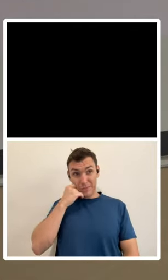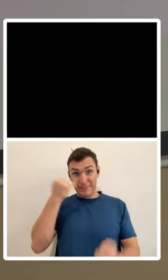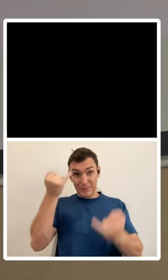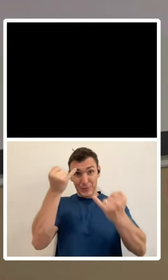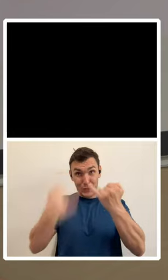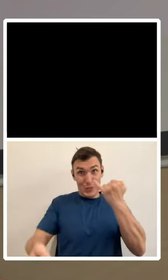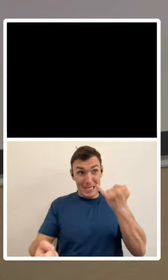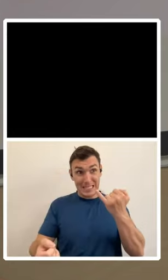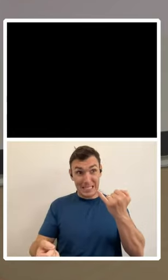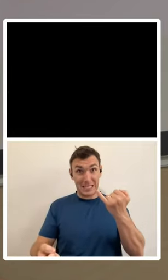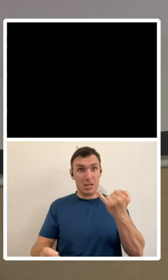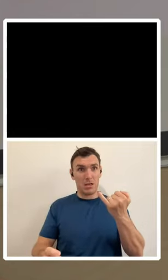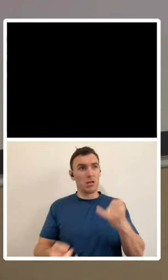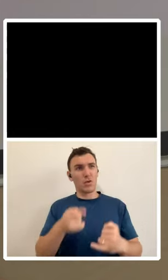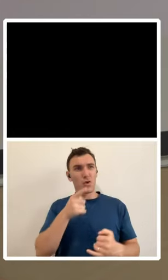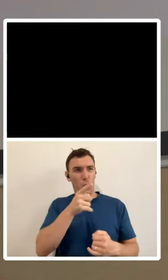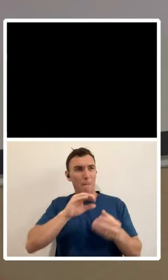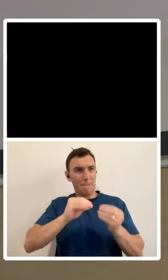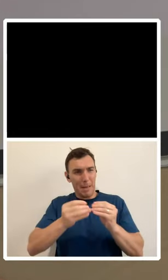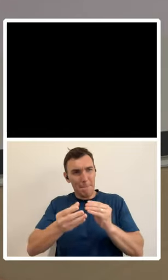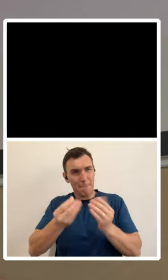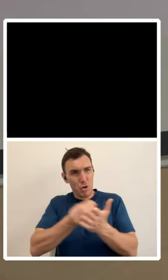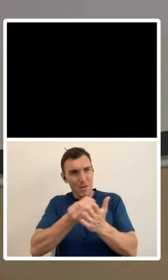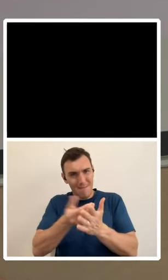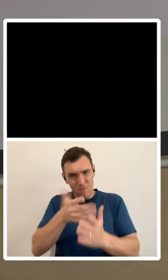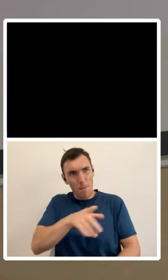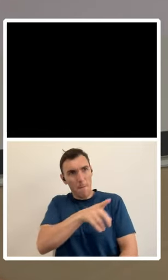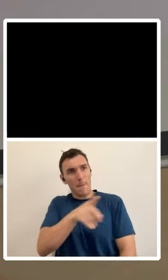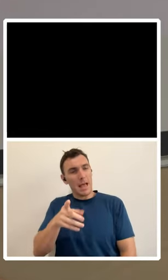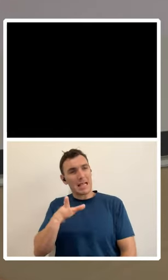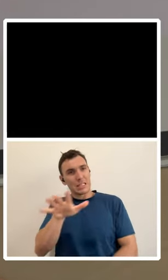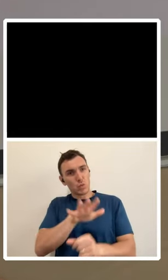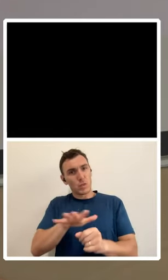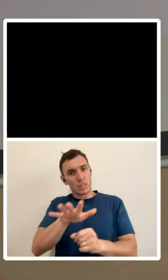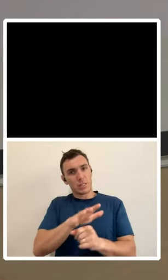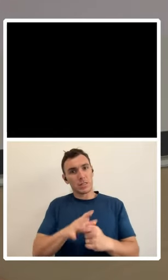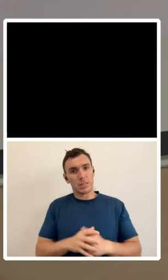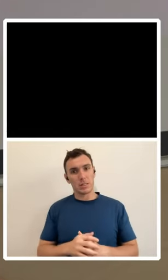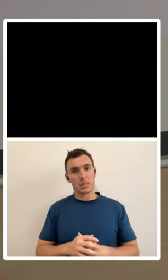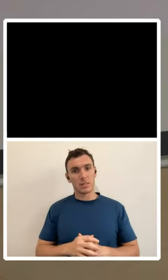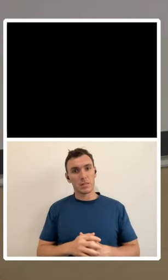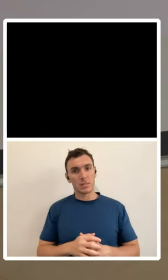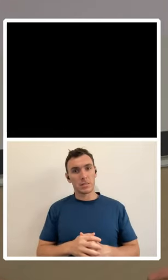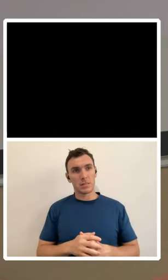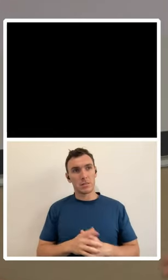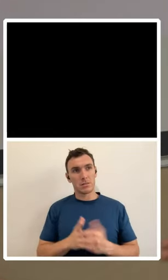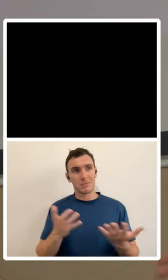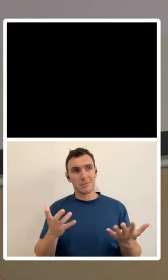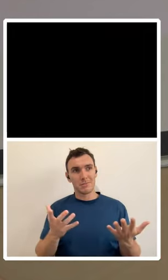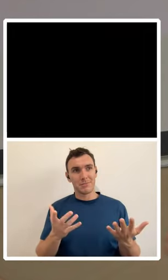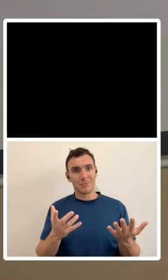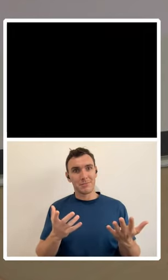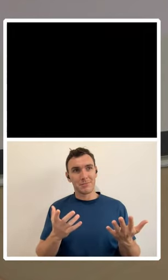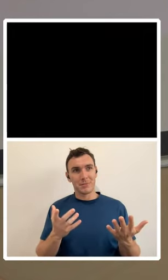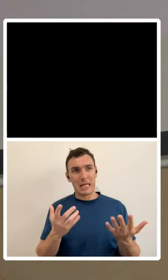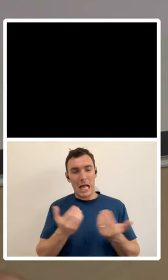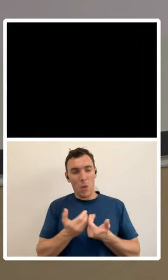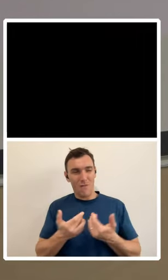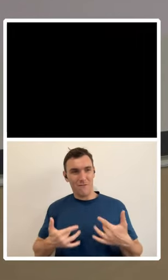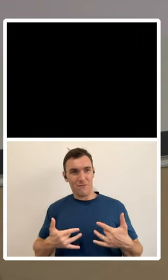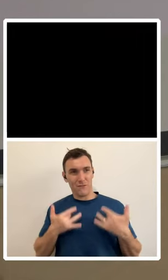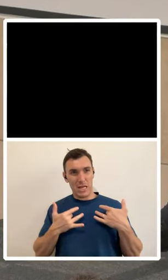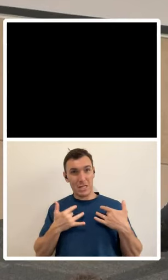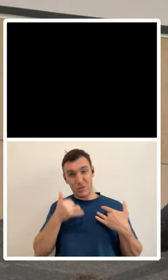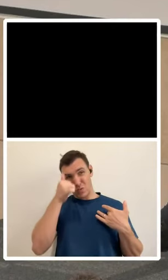friends. You know that the economy is actually the hole in Harry's shoes. Right? Yeah, that yeah. is what the economy is. Yeah. What did it feel like knowing that is what you were betting